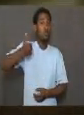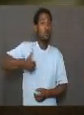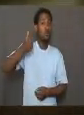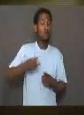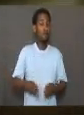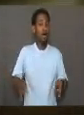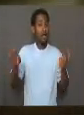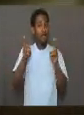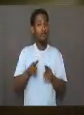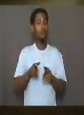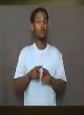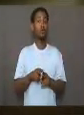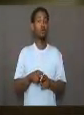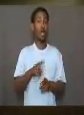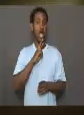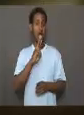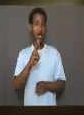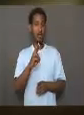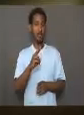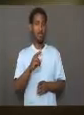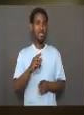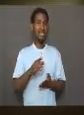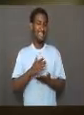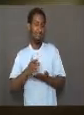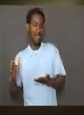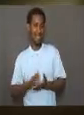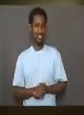the Ombudsman are independence,